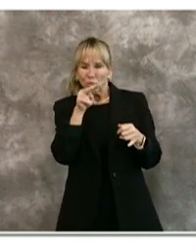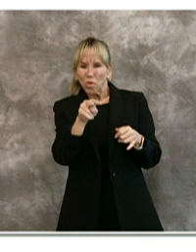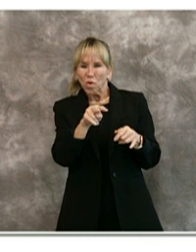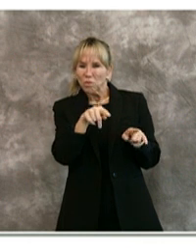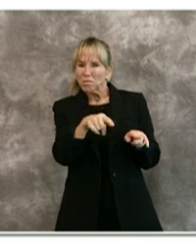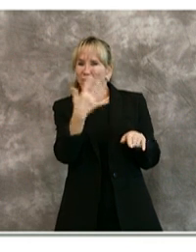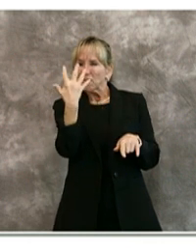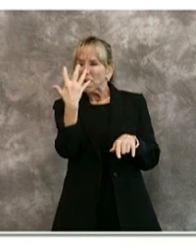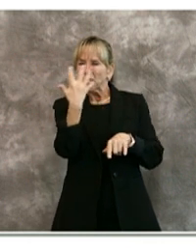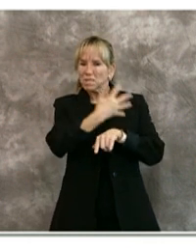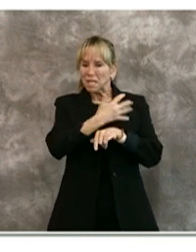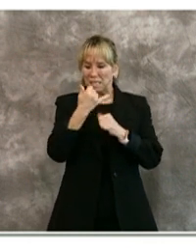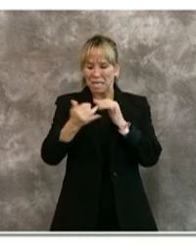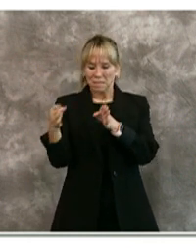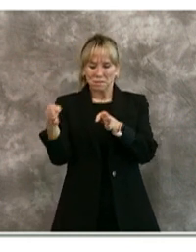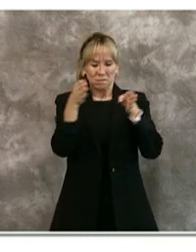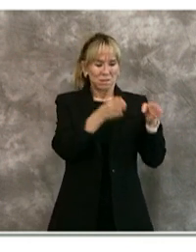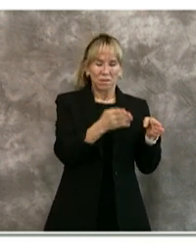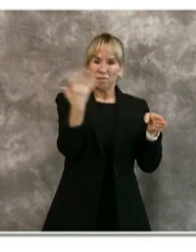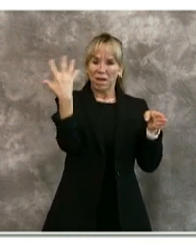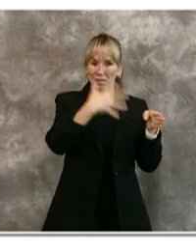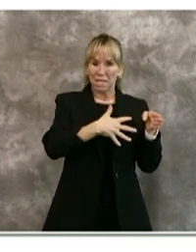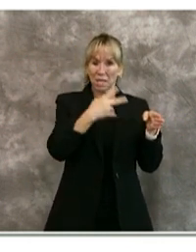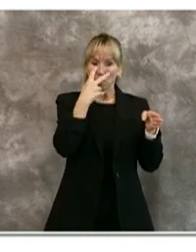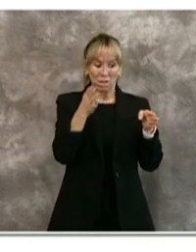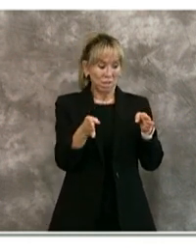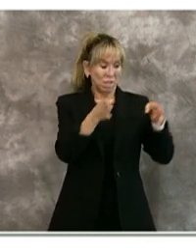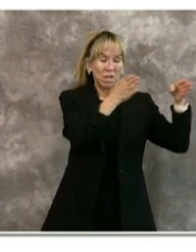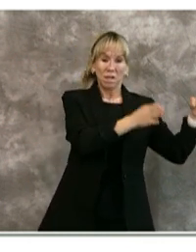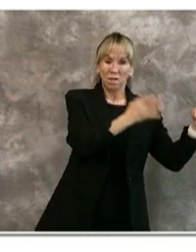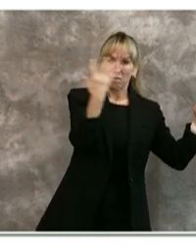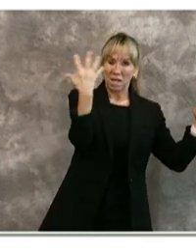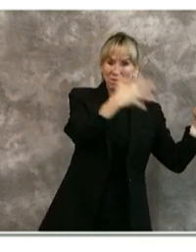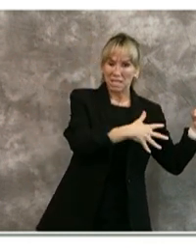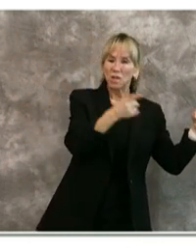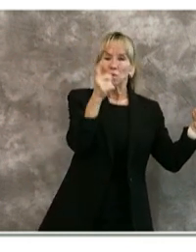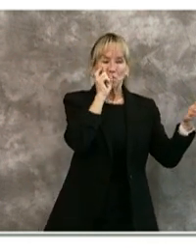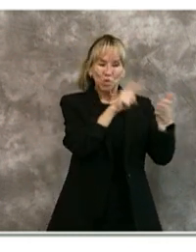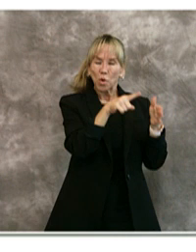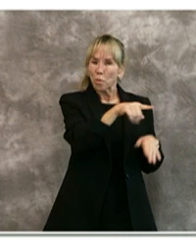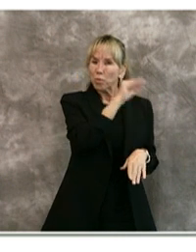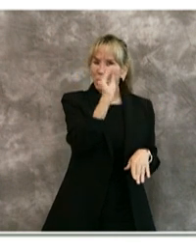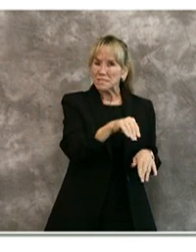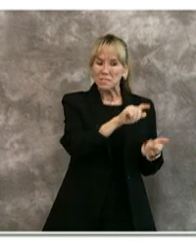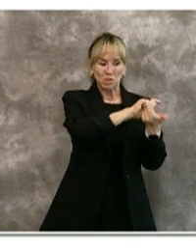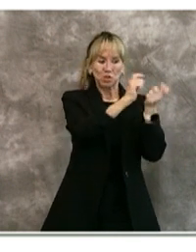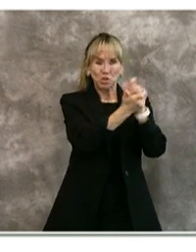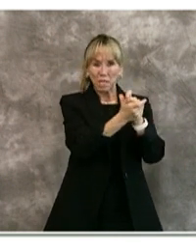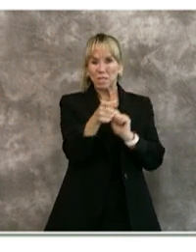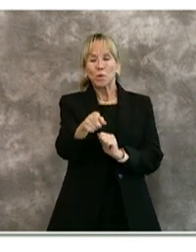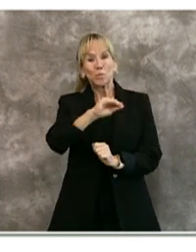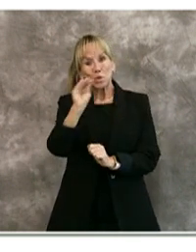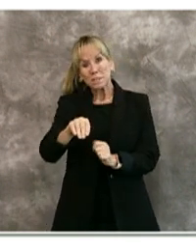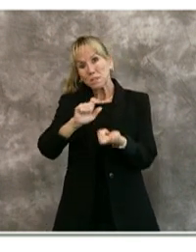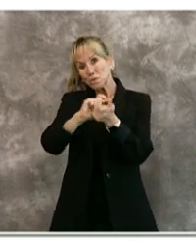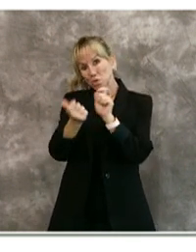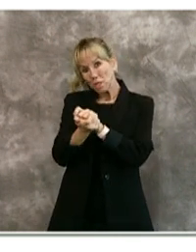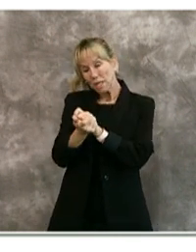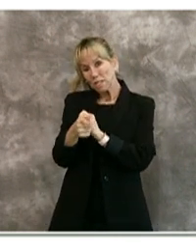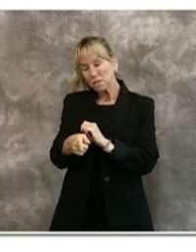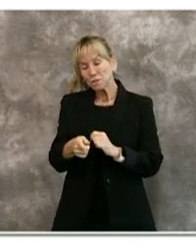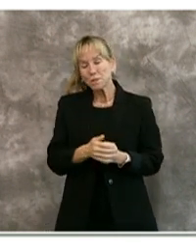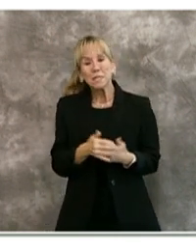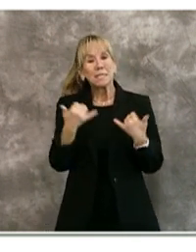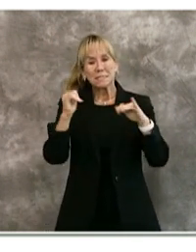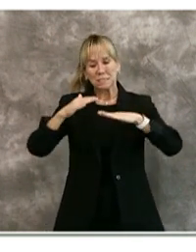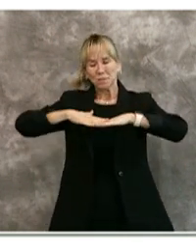compare that to the preceding 5 days, the percentage change still is above